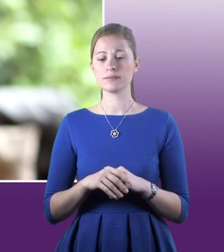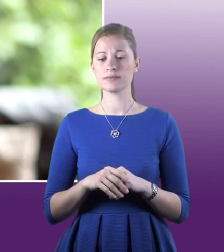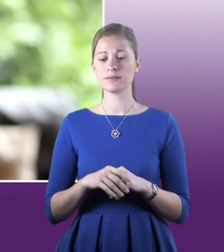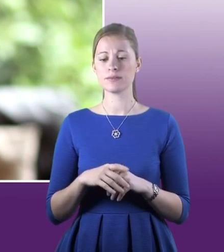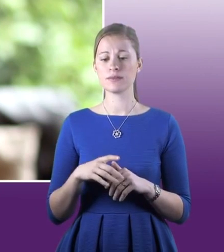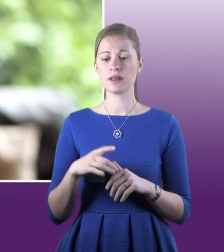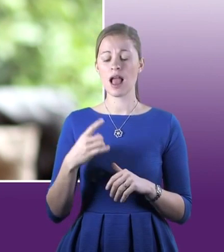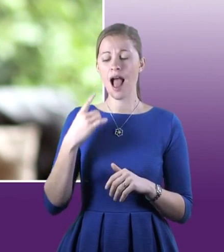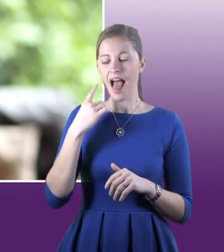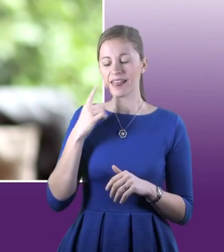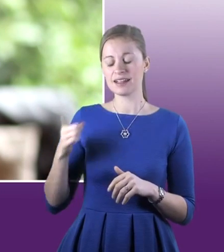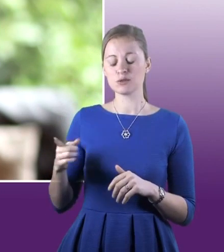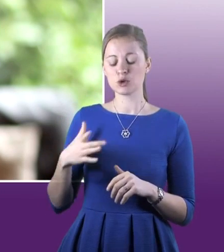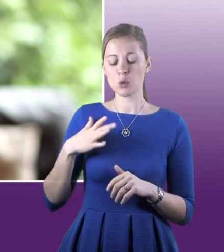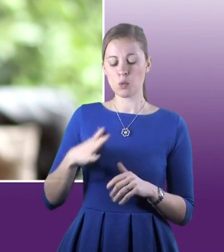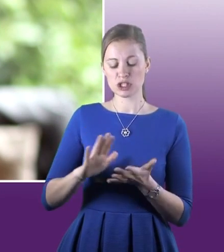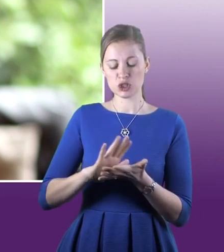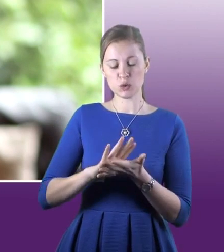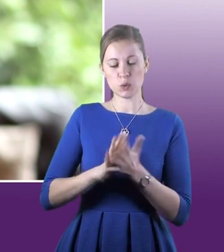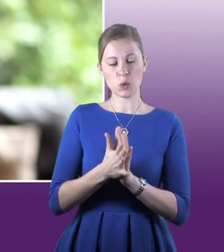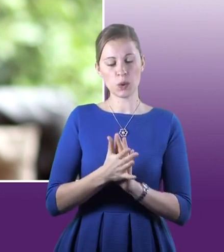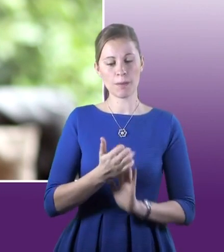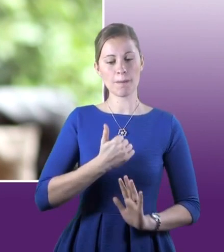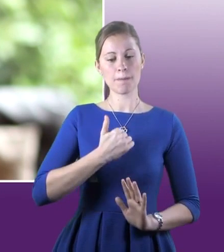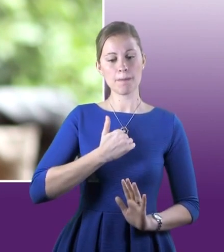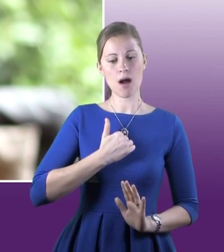but I think she wanted to damage my life a little,